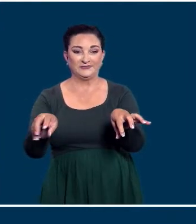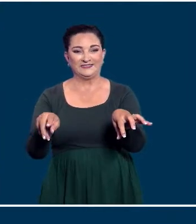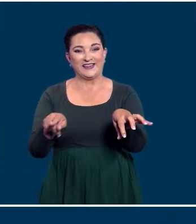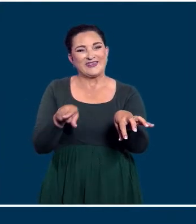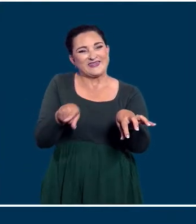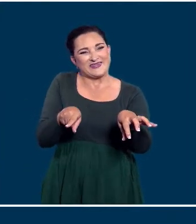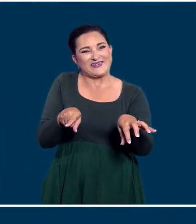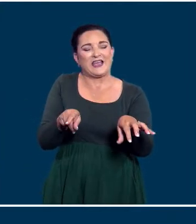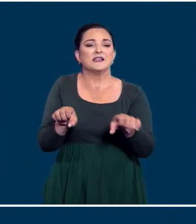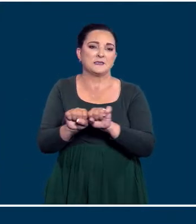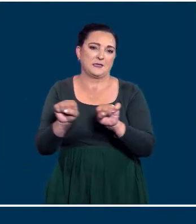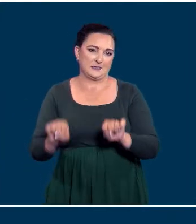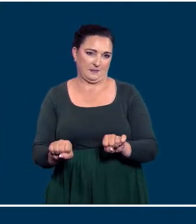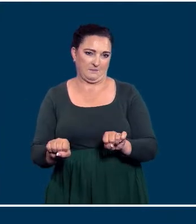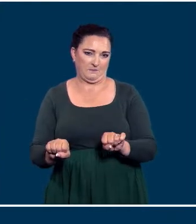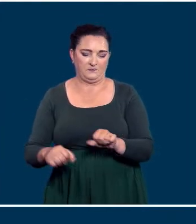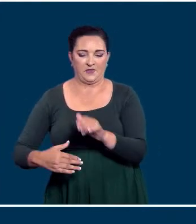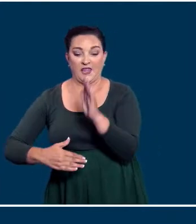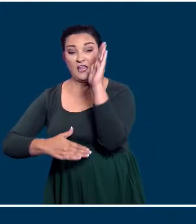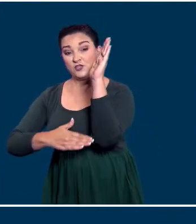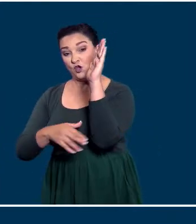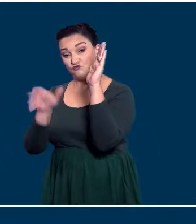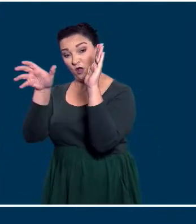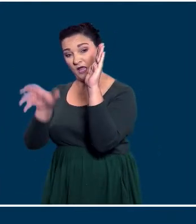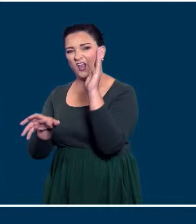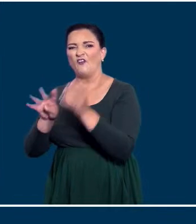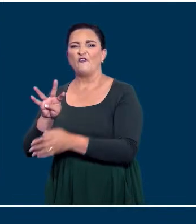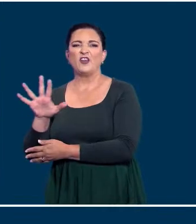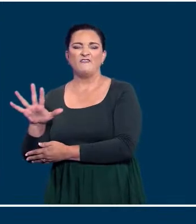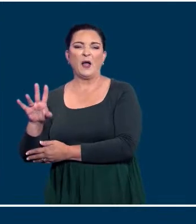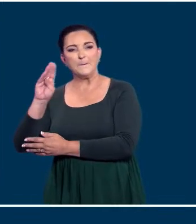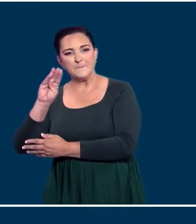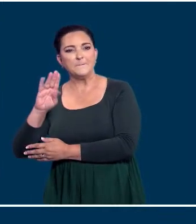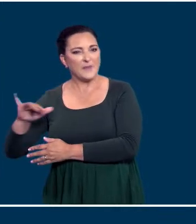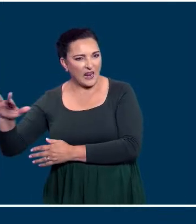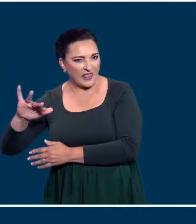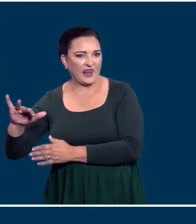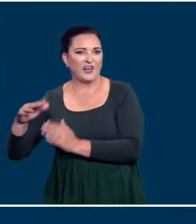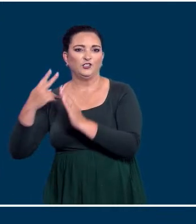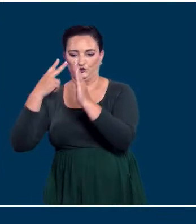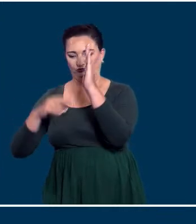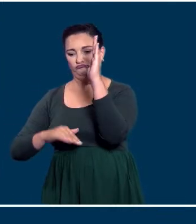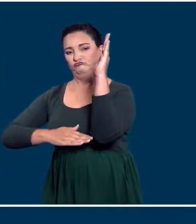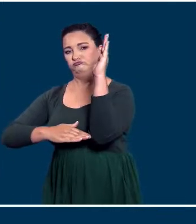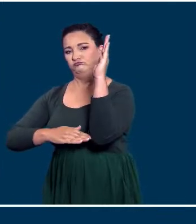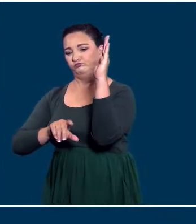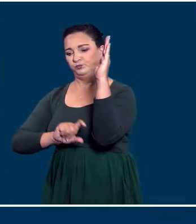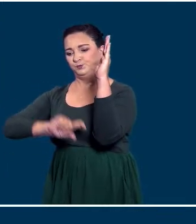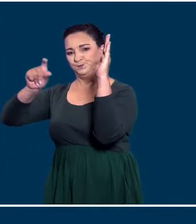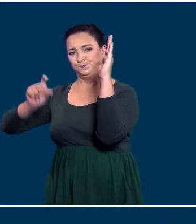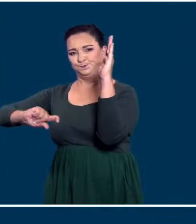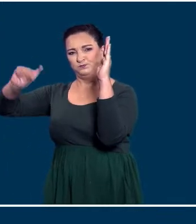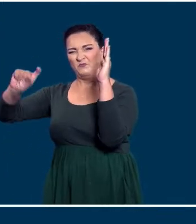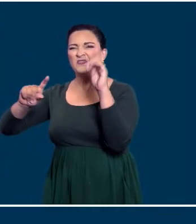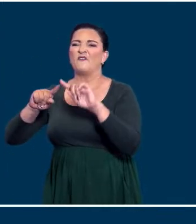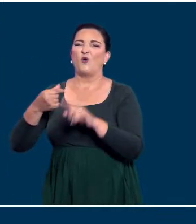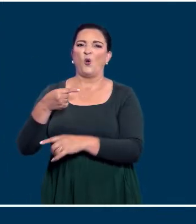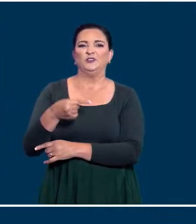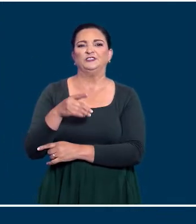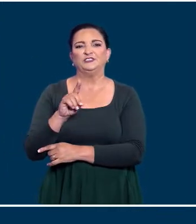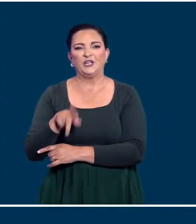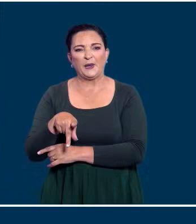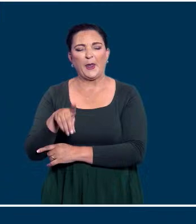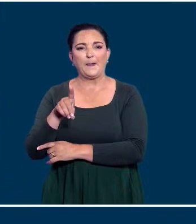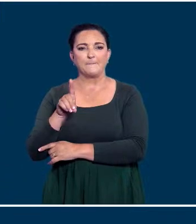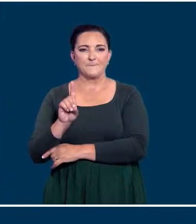side. When you get up to 45 billion, you're talking about roughly just over half a percentage point of GDP.